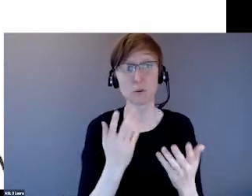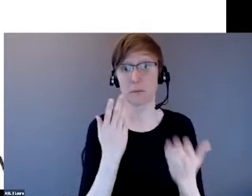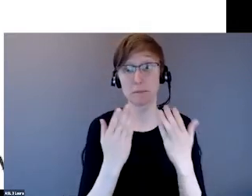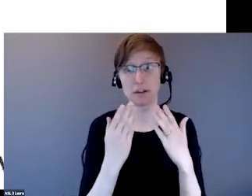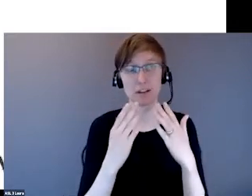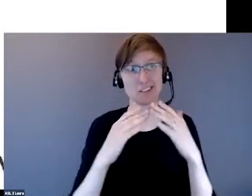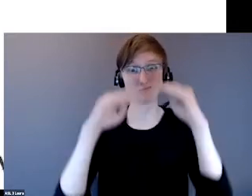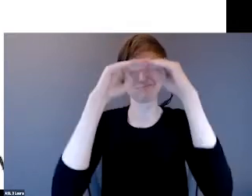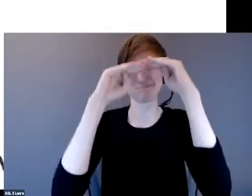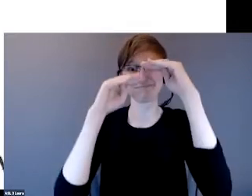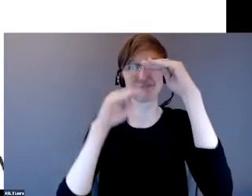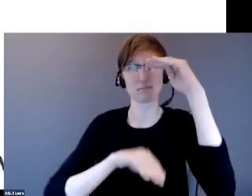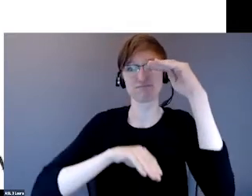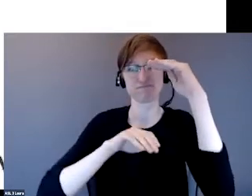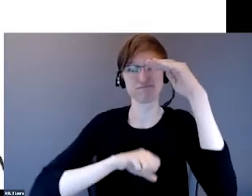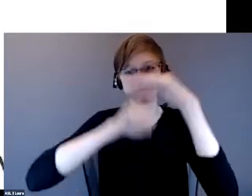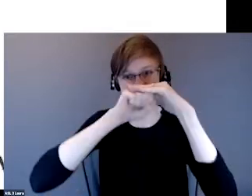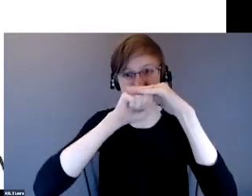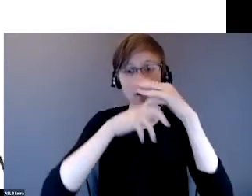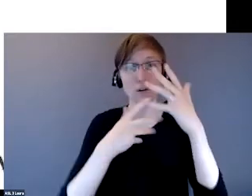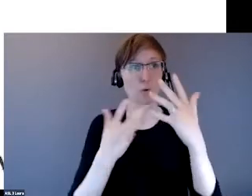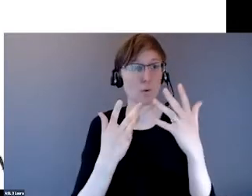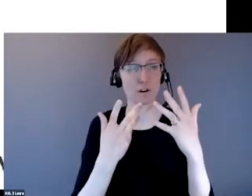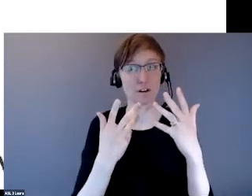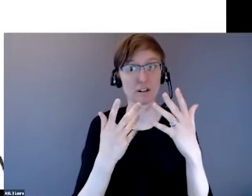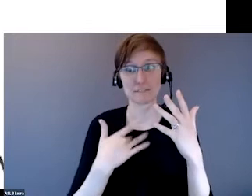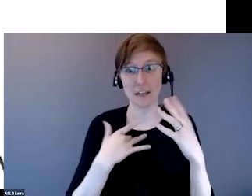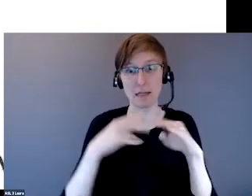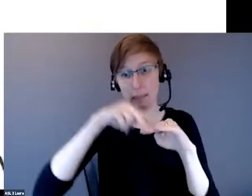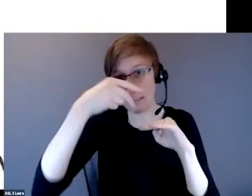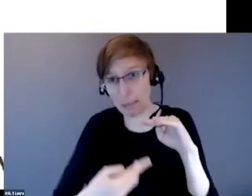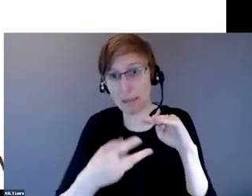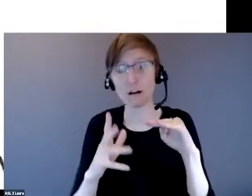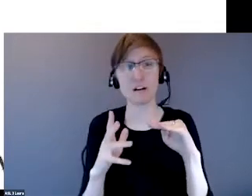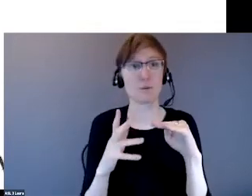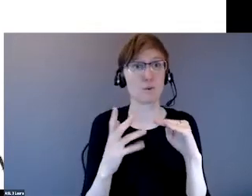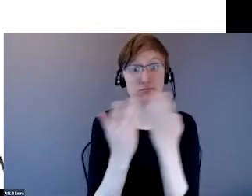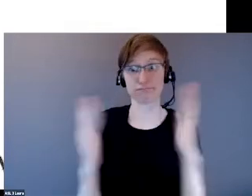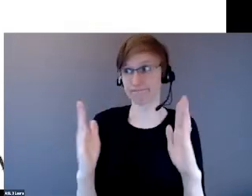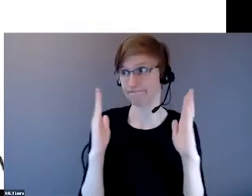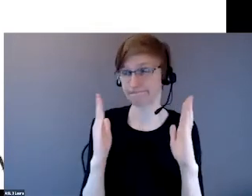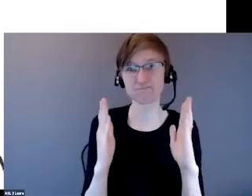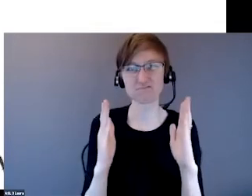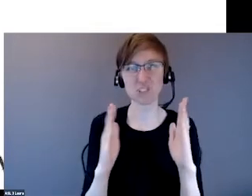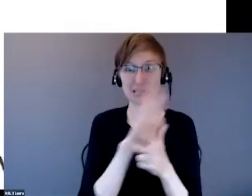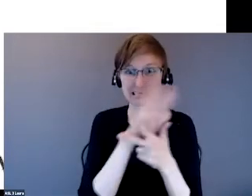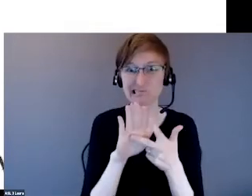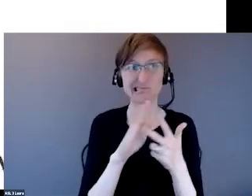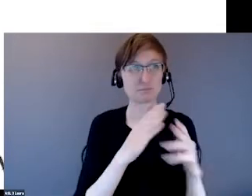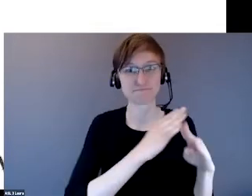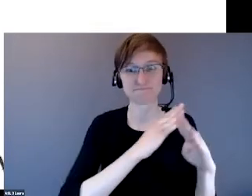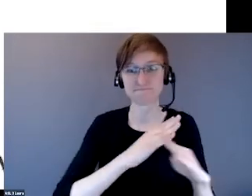then these barriers to maintaining or advancing, right? These glass cliff and glass partition barriers. Well, in the research that I did, one